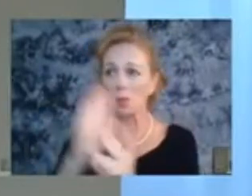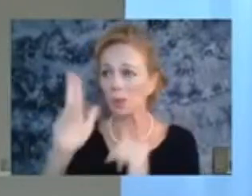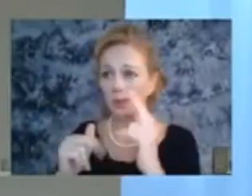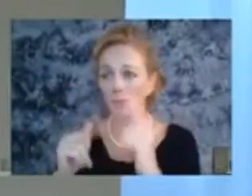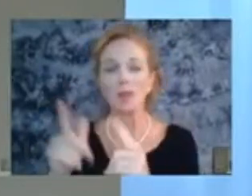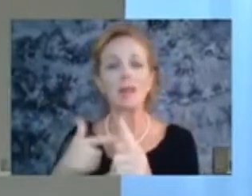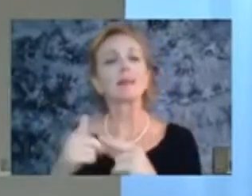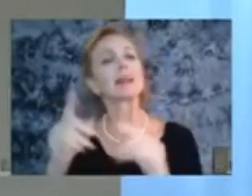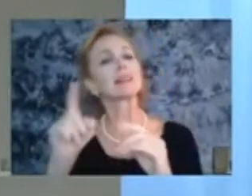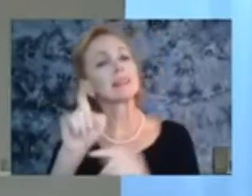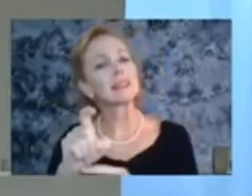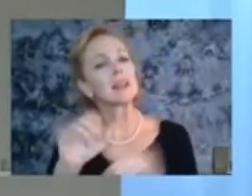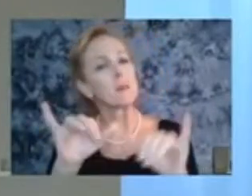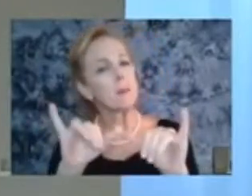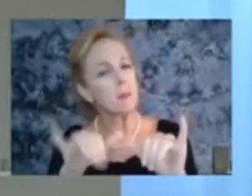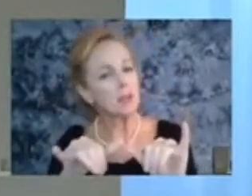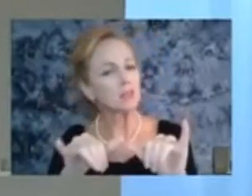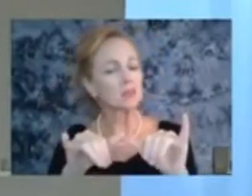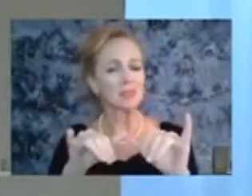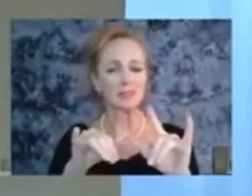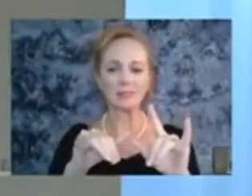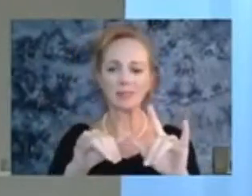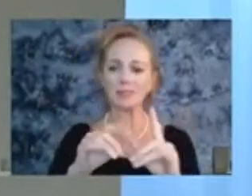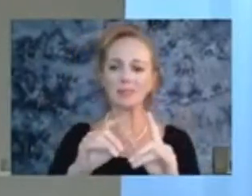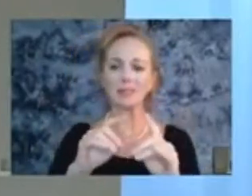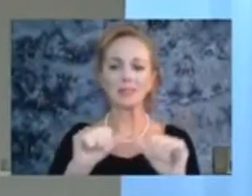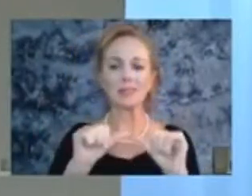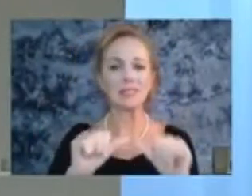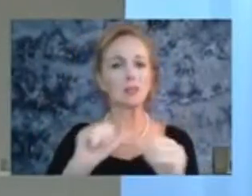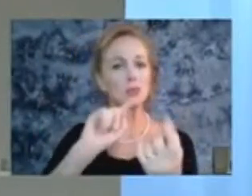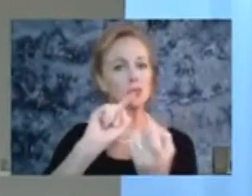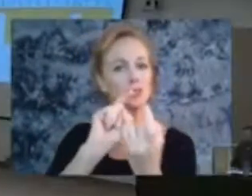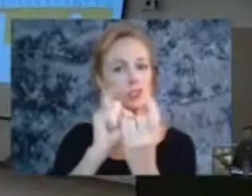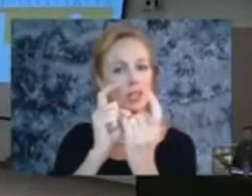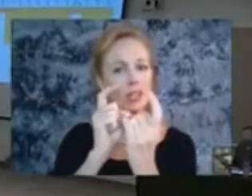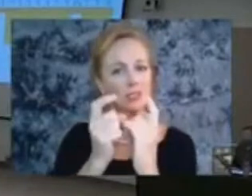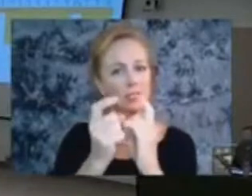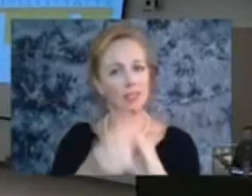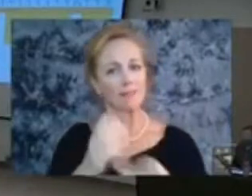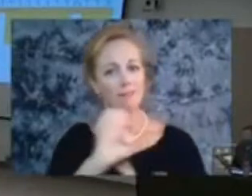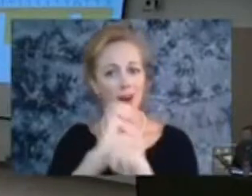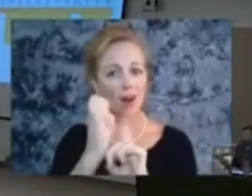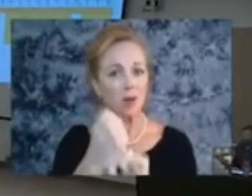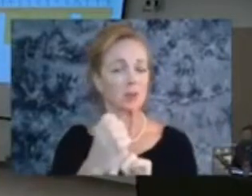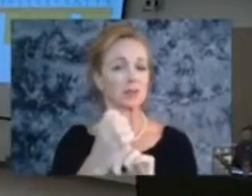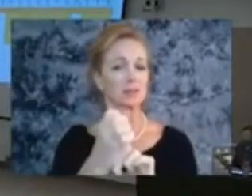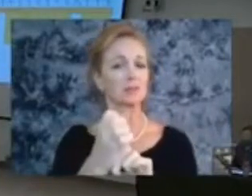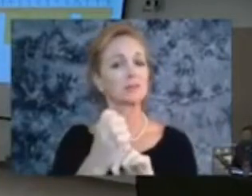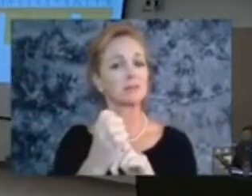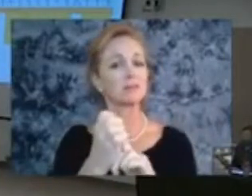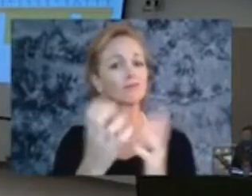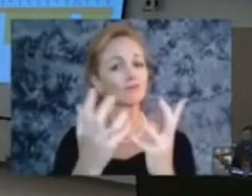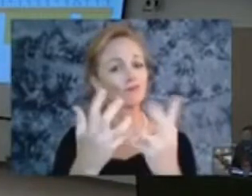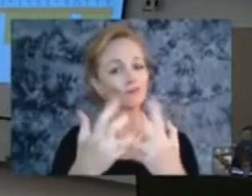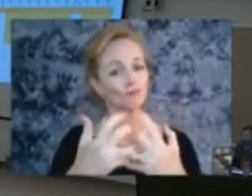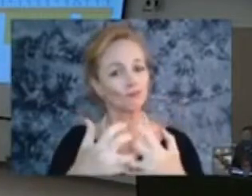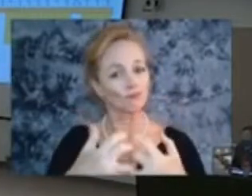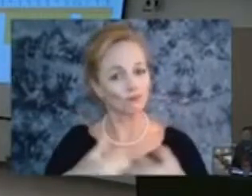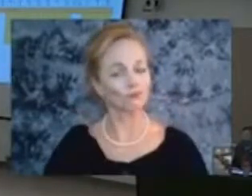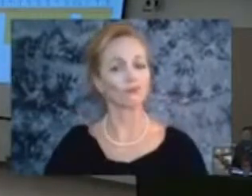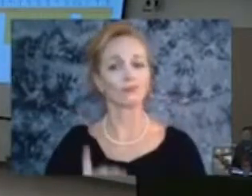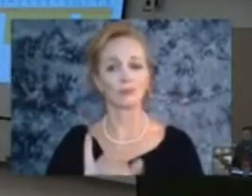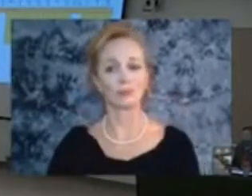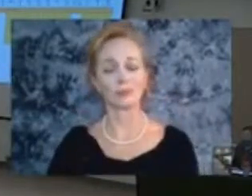adapting to a changing environment. Thank you. All right, thank you. Ms. Byers-Bailey, do you have anything to